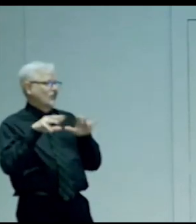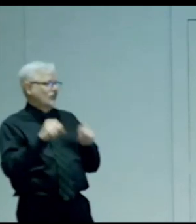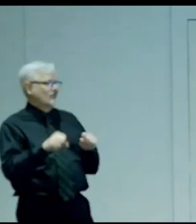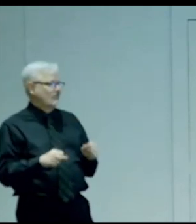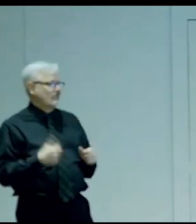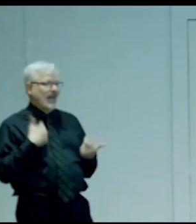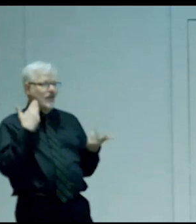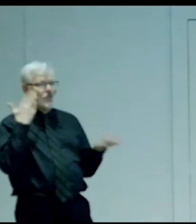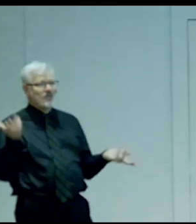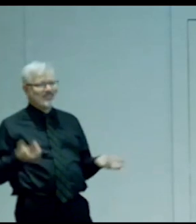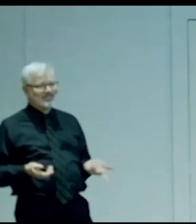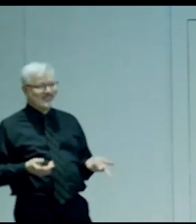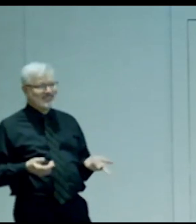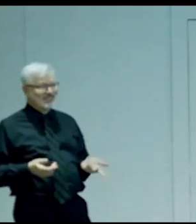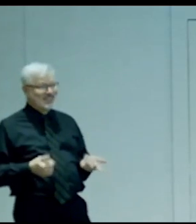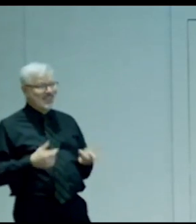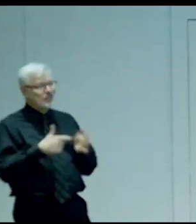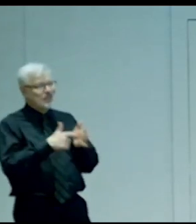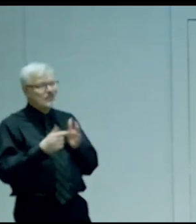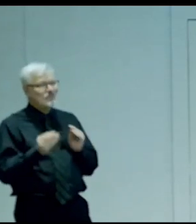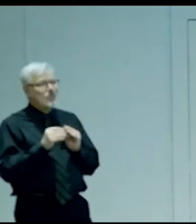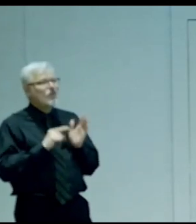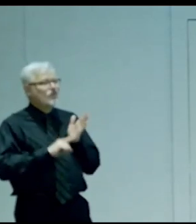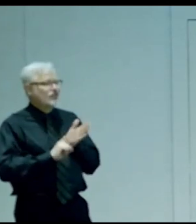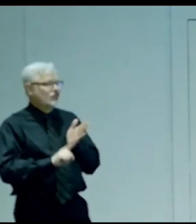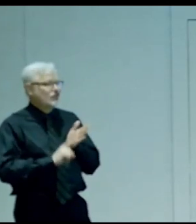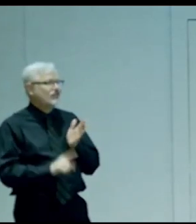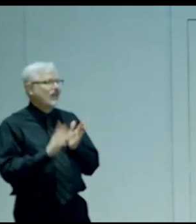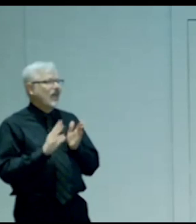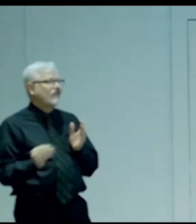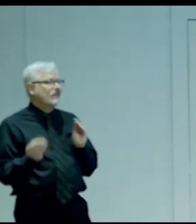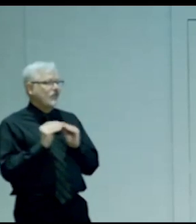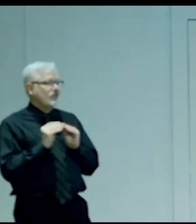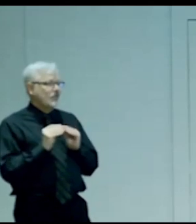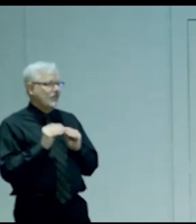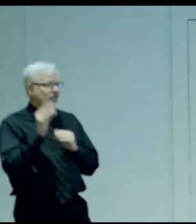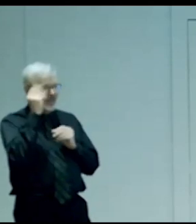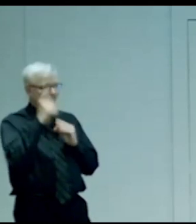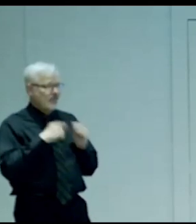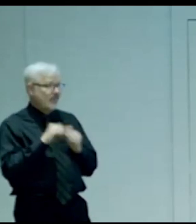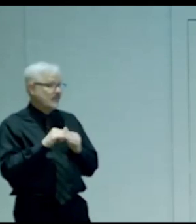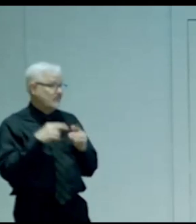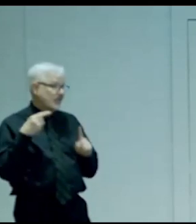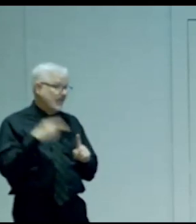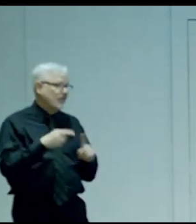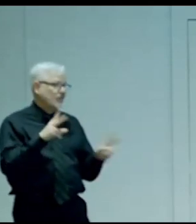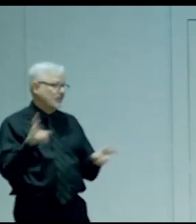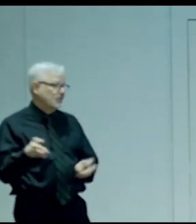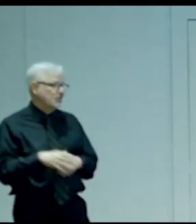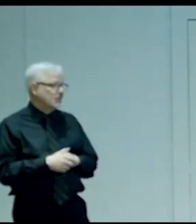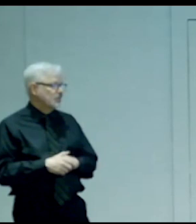don't. And that will take further research and further thinking about this particular